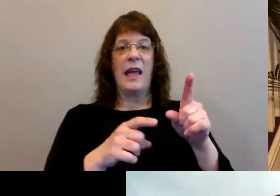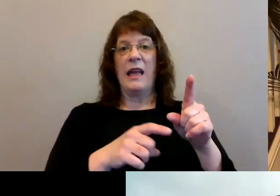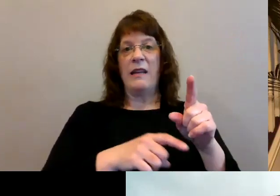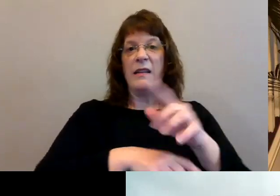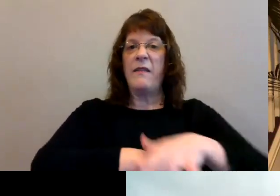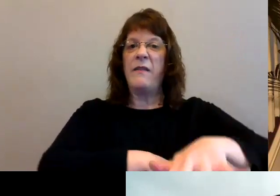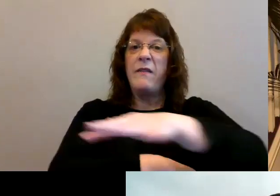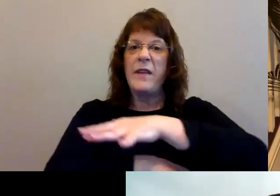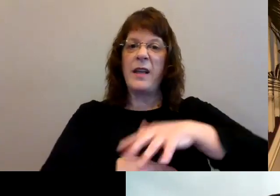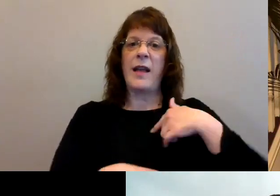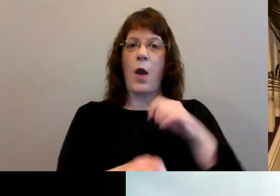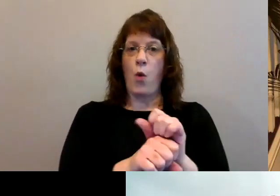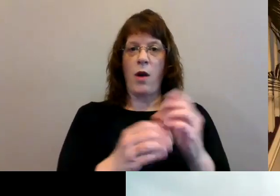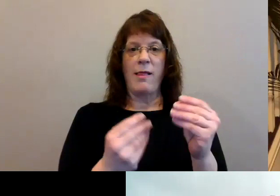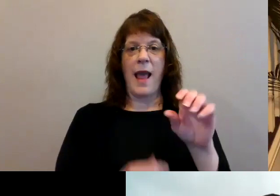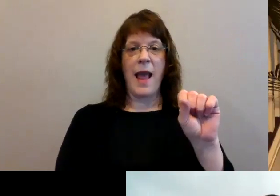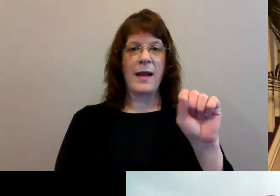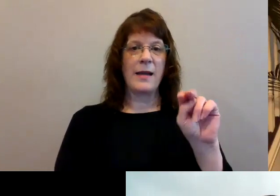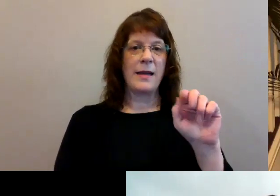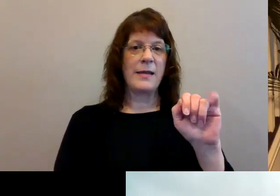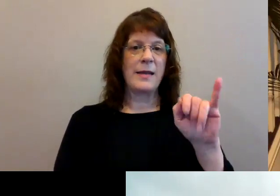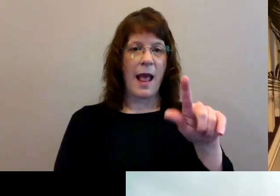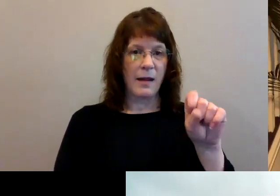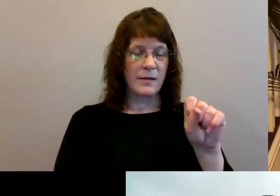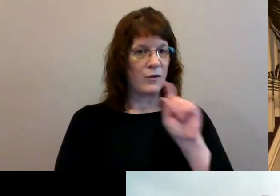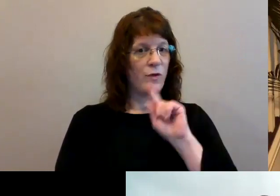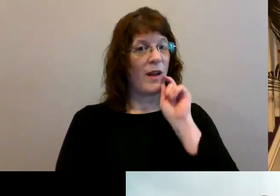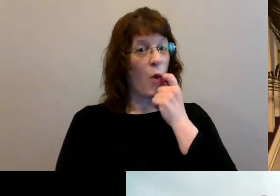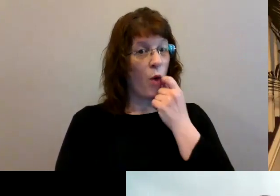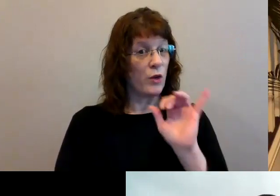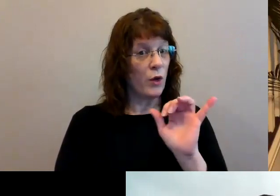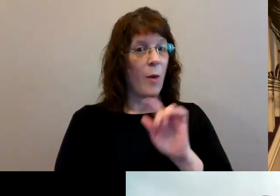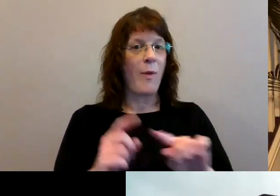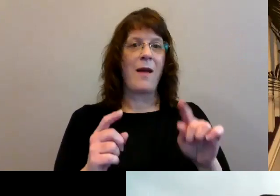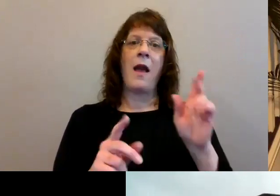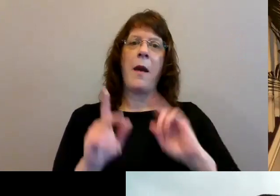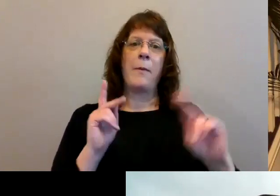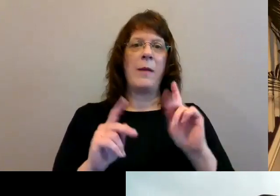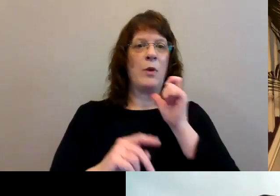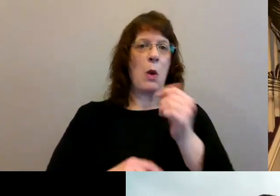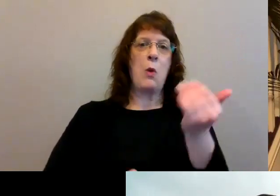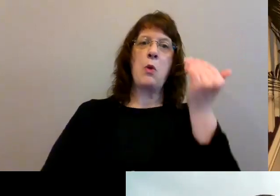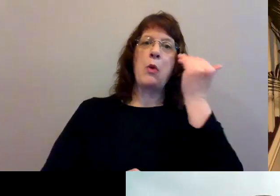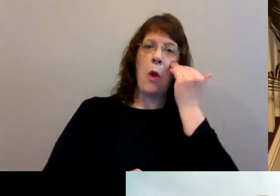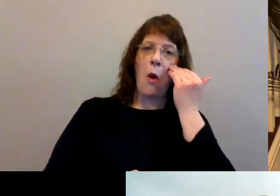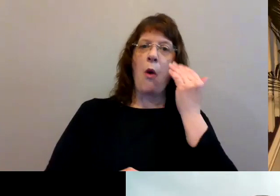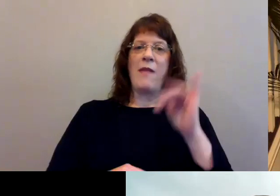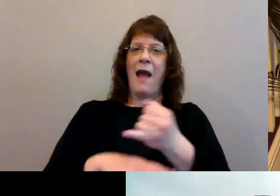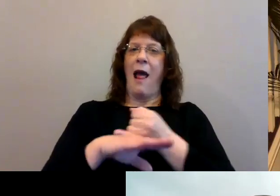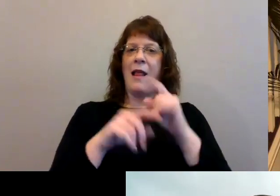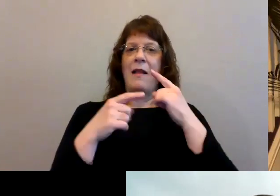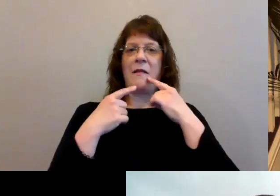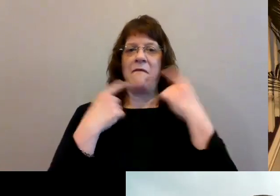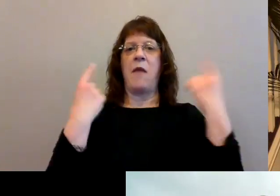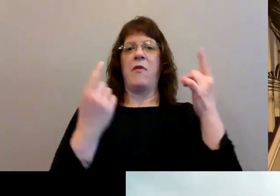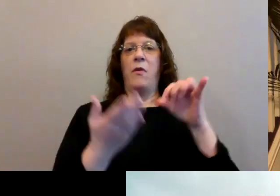snails, and they're really cool too, but they're not necessarily what people know the Galapagos for. But we'd be in the